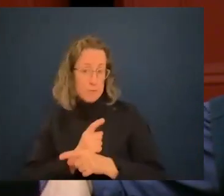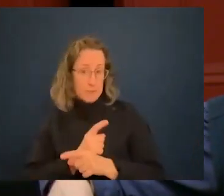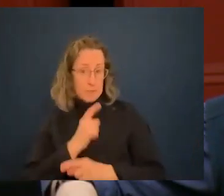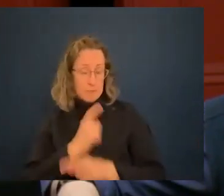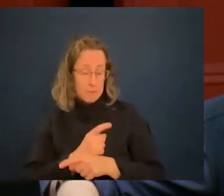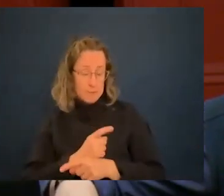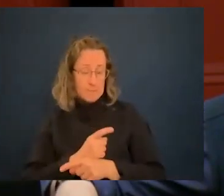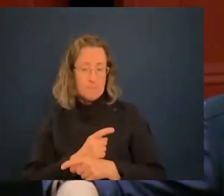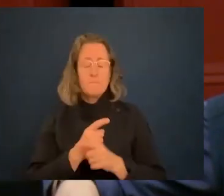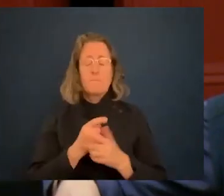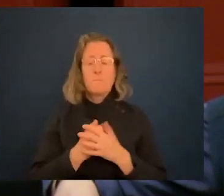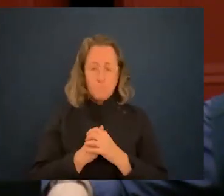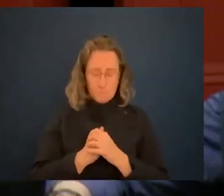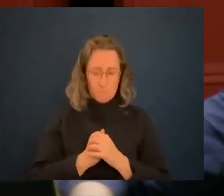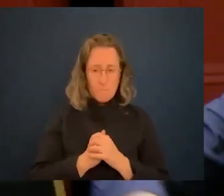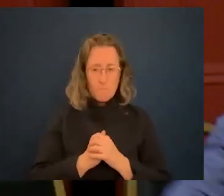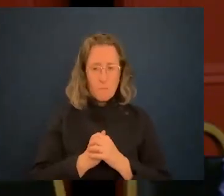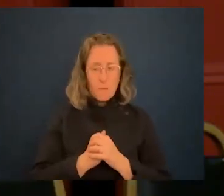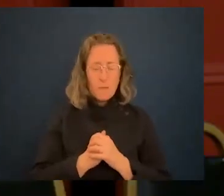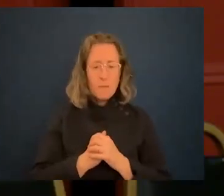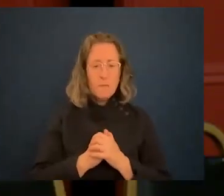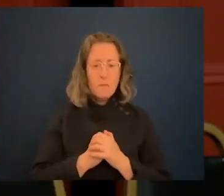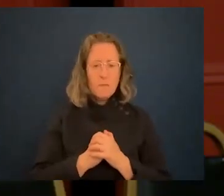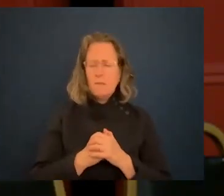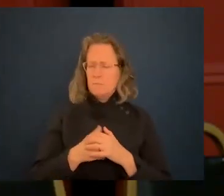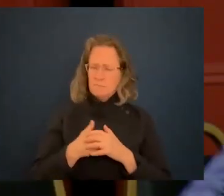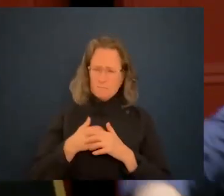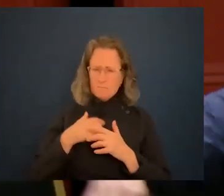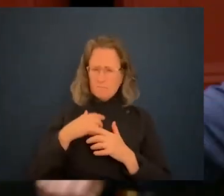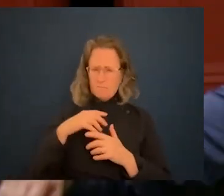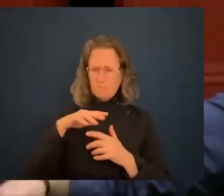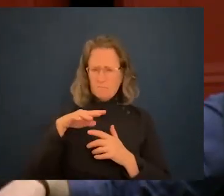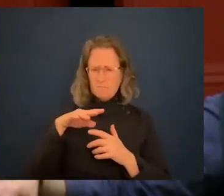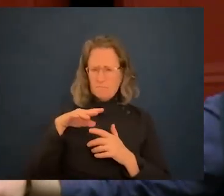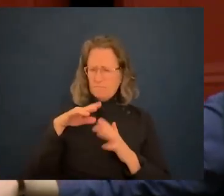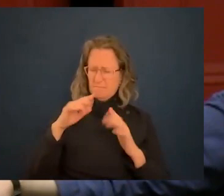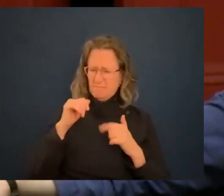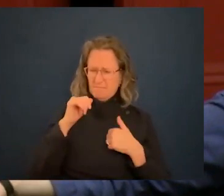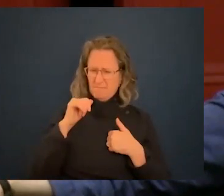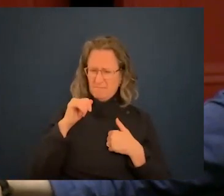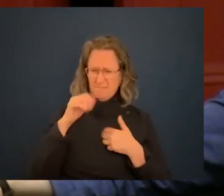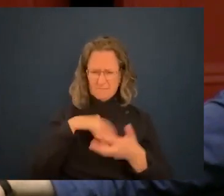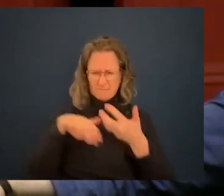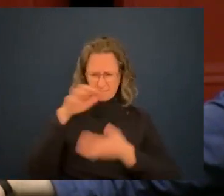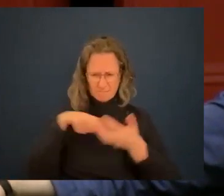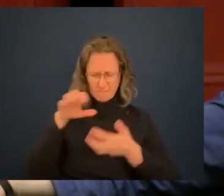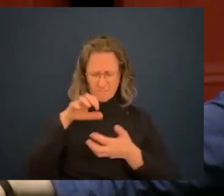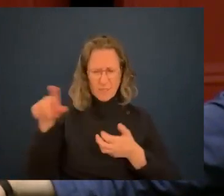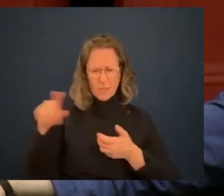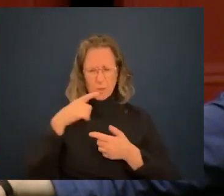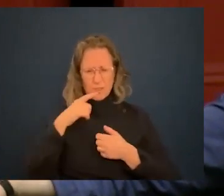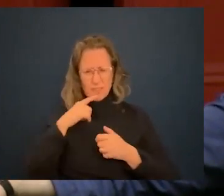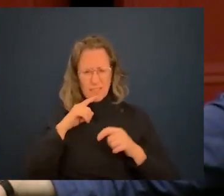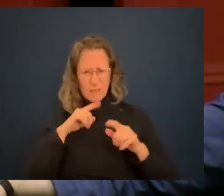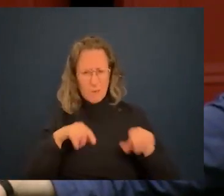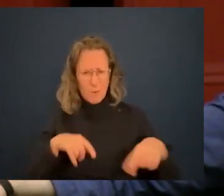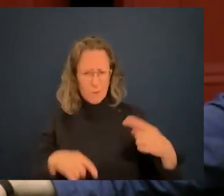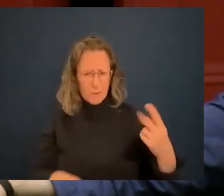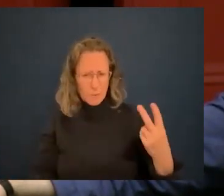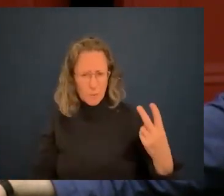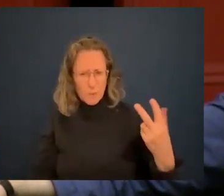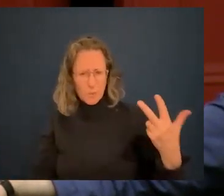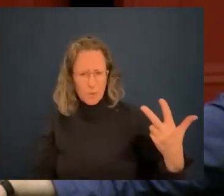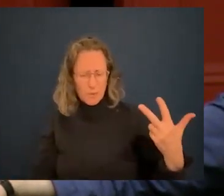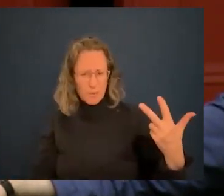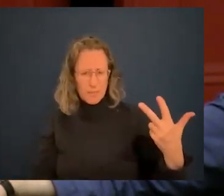so um I I I'm having trouble squaring that with some of your remarks about how only two or three people show